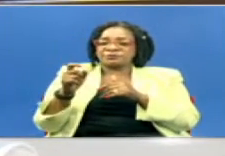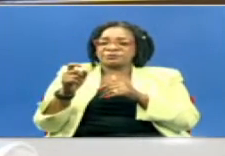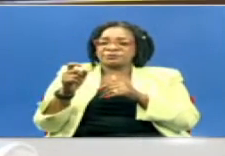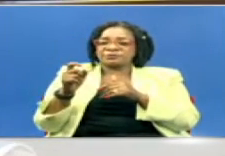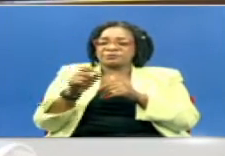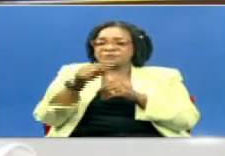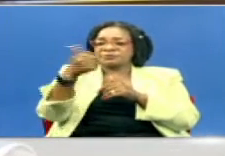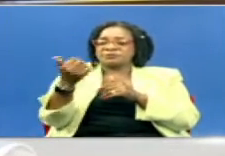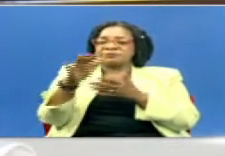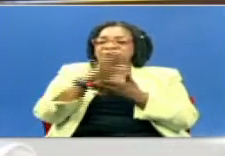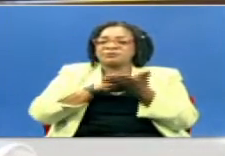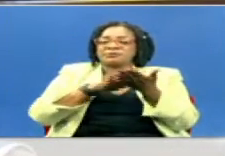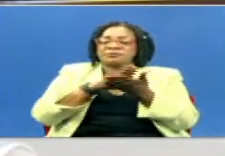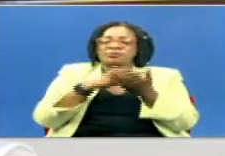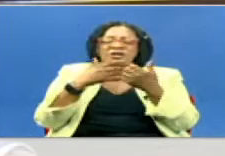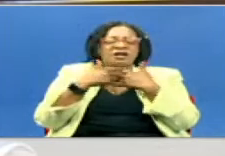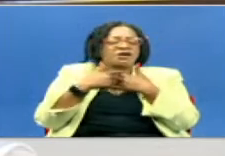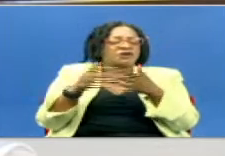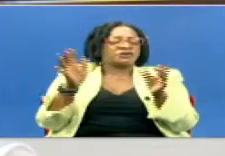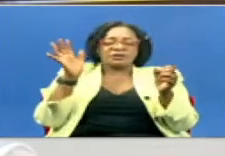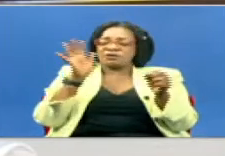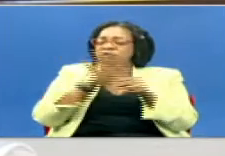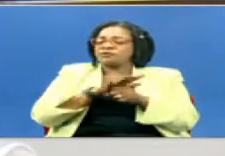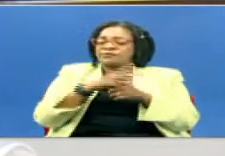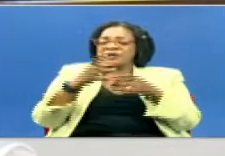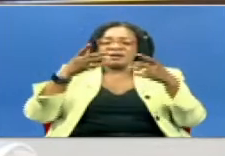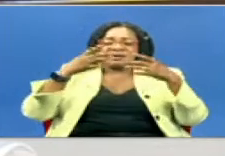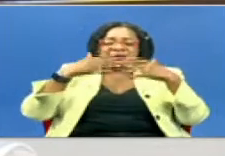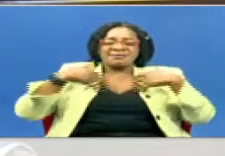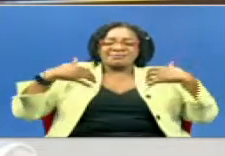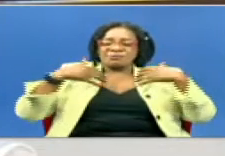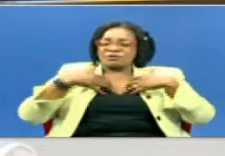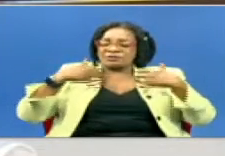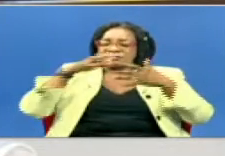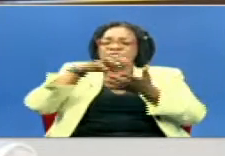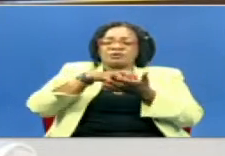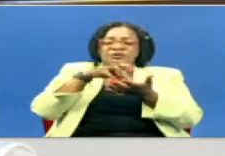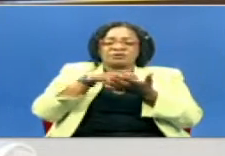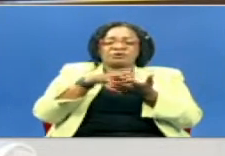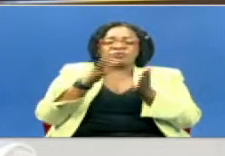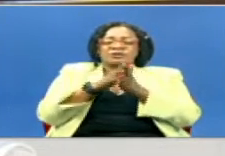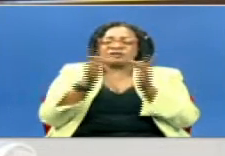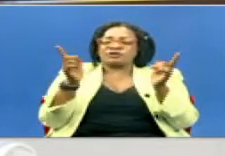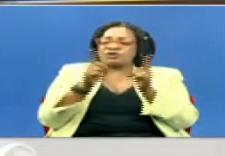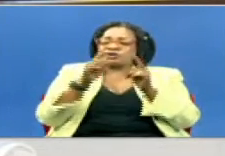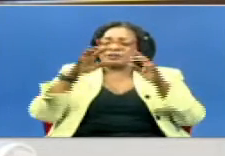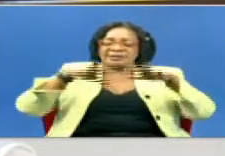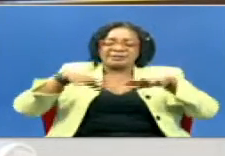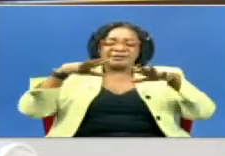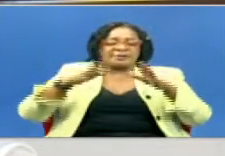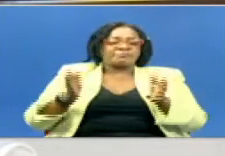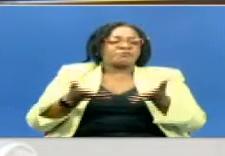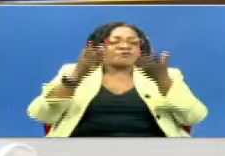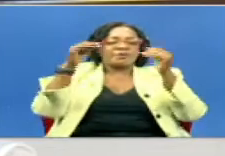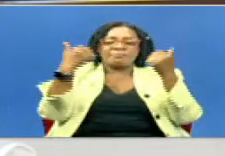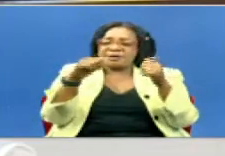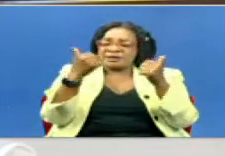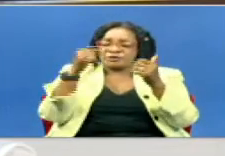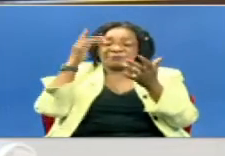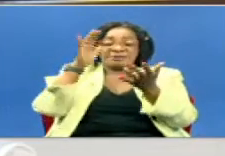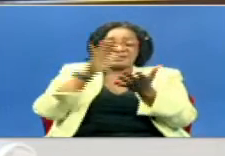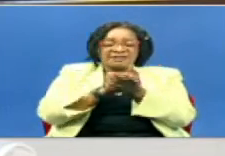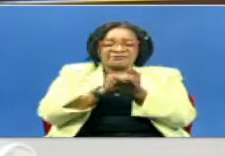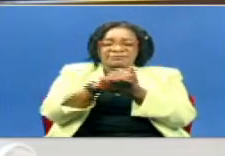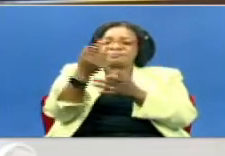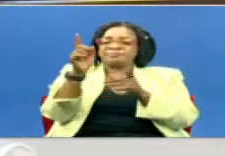other places. We lost so much of our livestock. The situation with the short trains has not improved. I believe it was the wrong